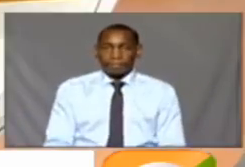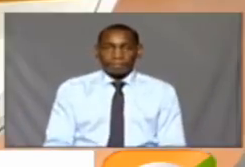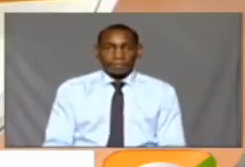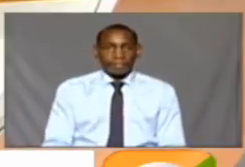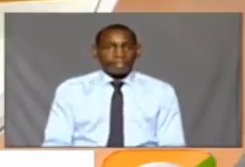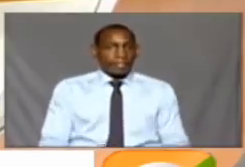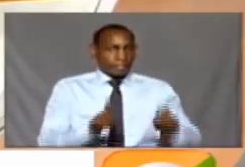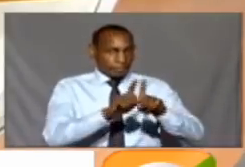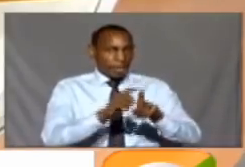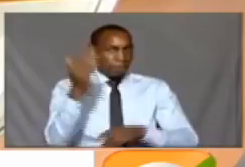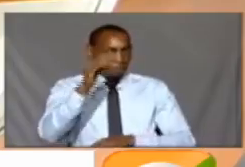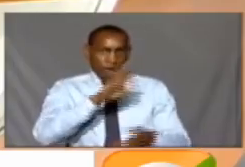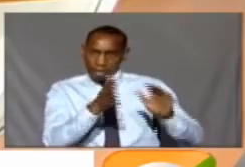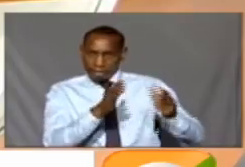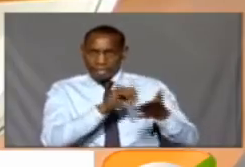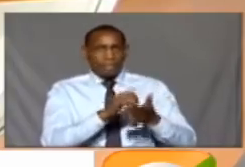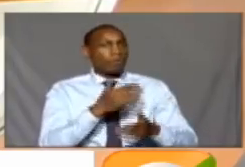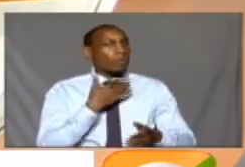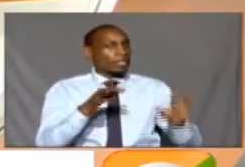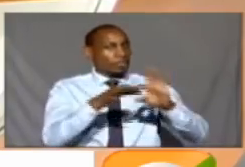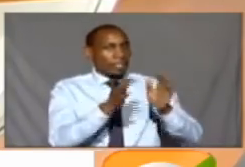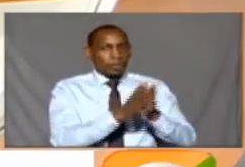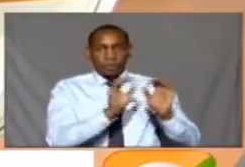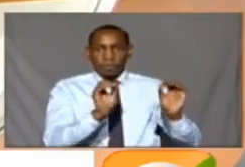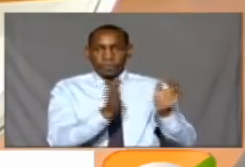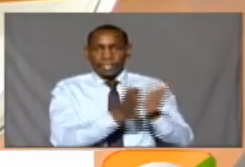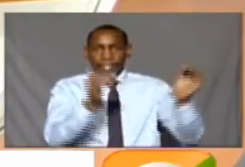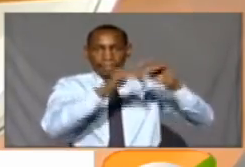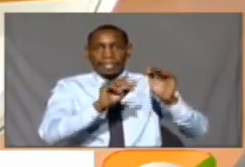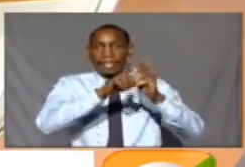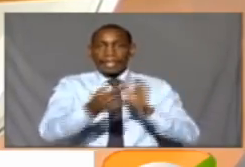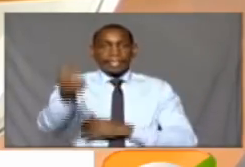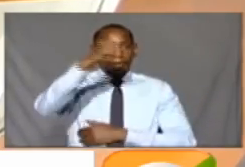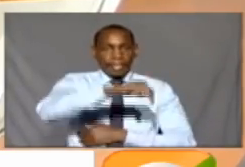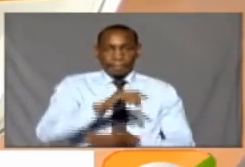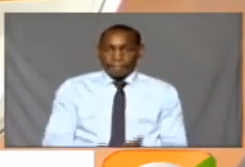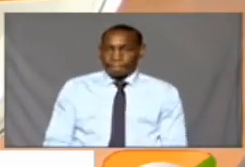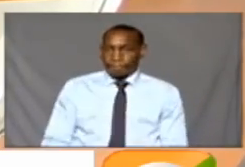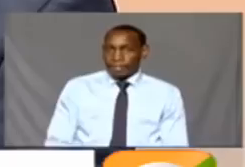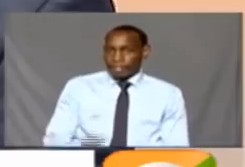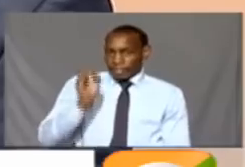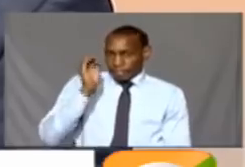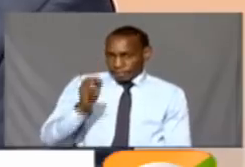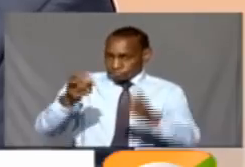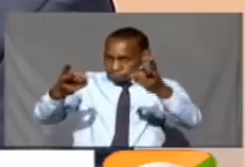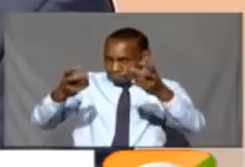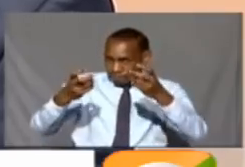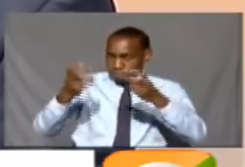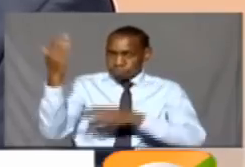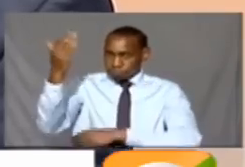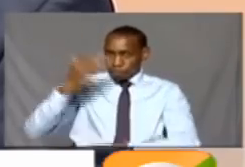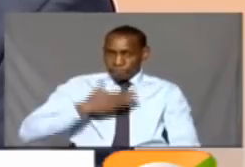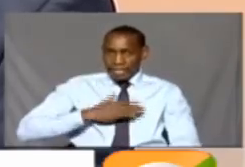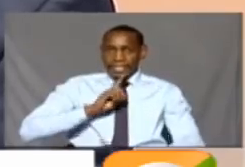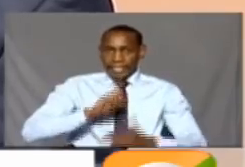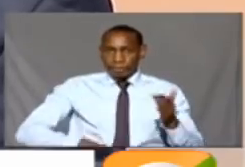And you sounded like you wanted to have nothing to do with that meeting, and then you show up. And if you listen to me when I was there, mm-hmm. I